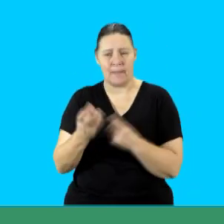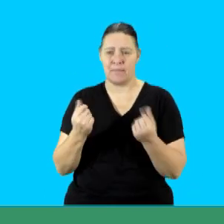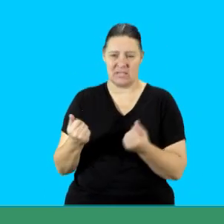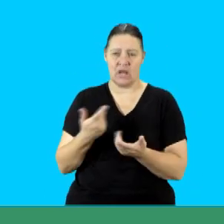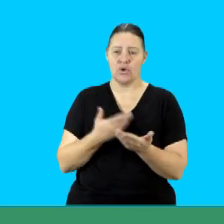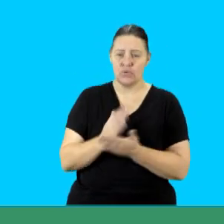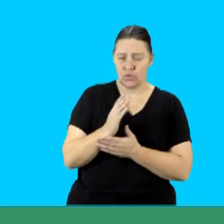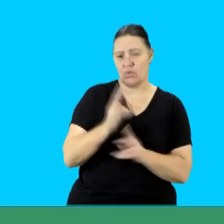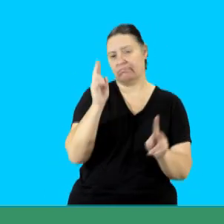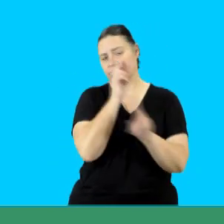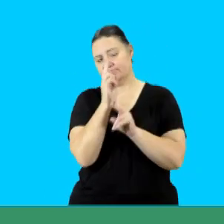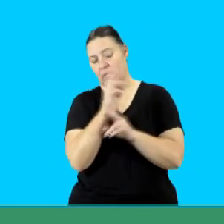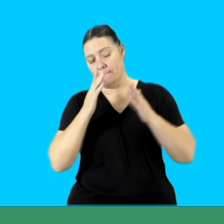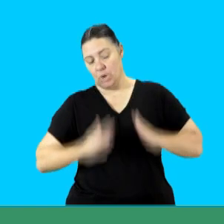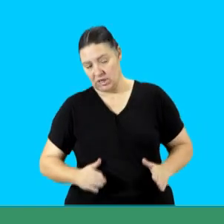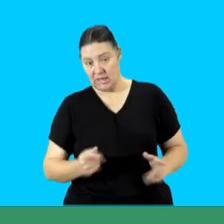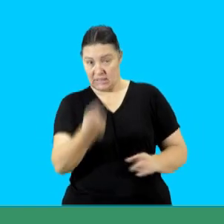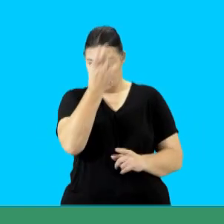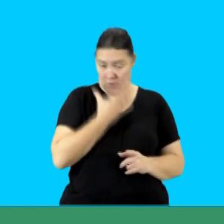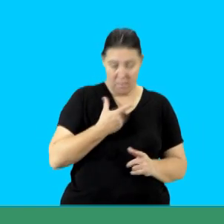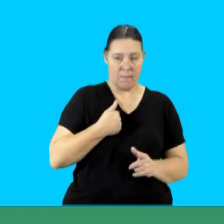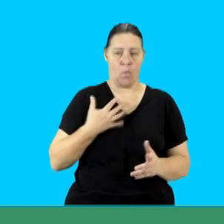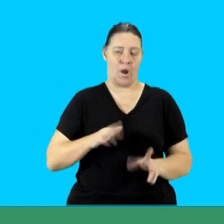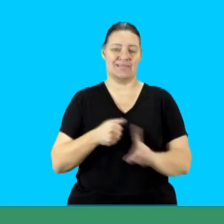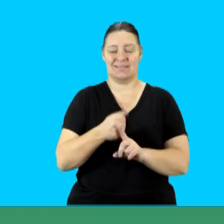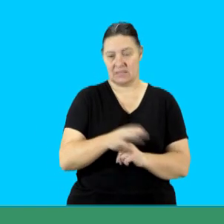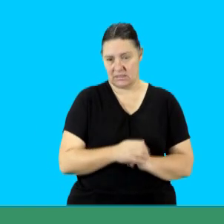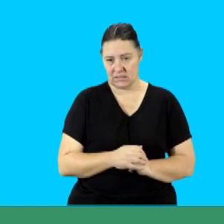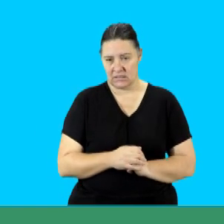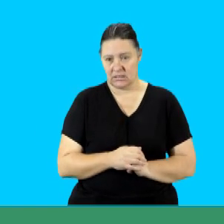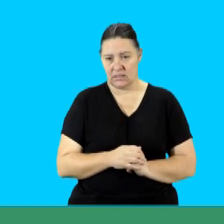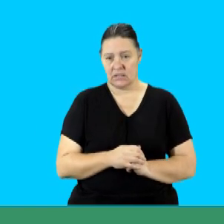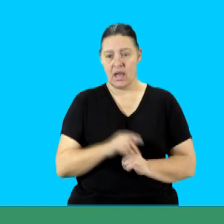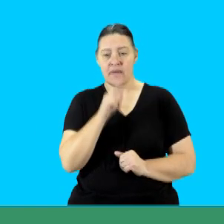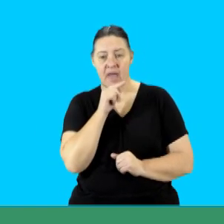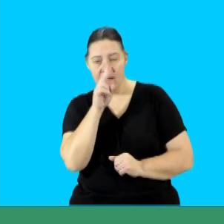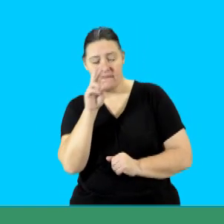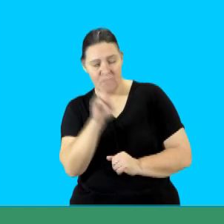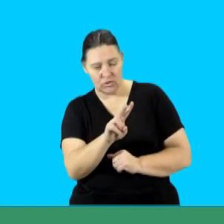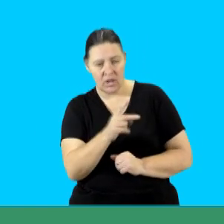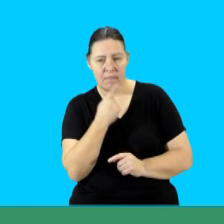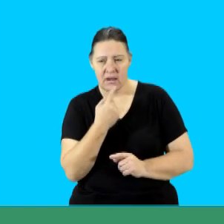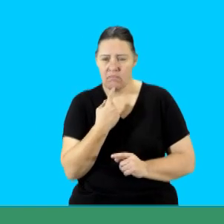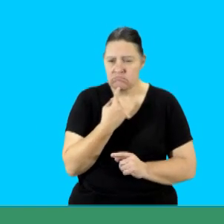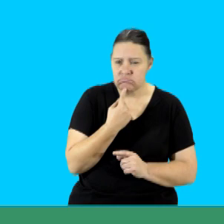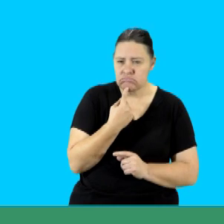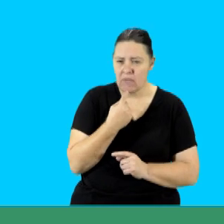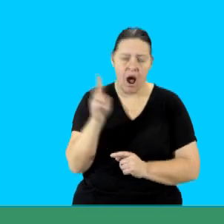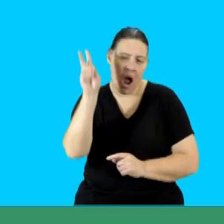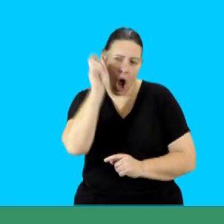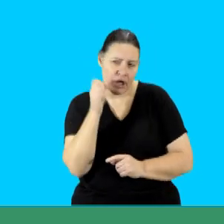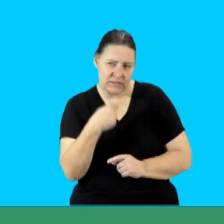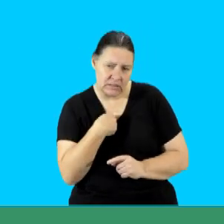or supervisory body. Their views are heard, thus making a difference and giving solutions to